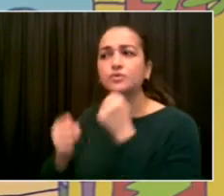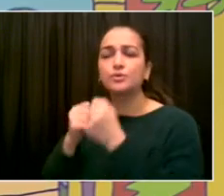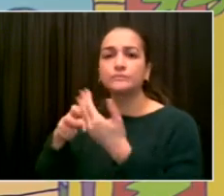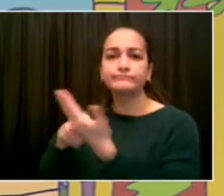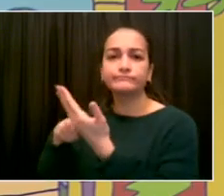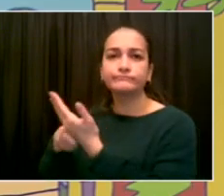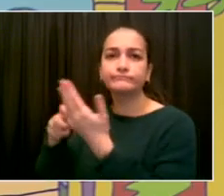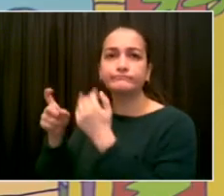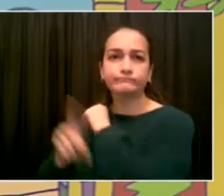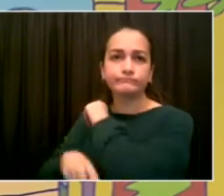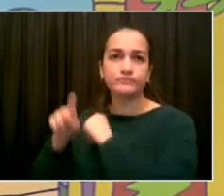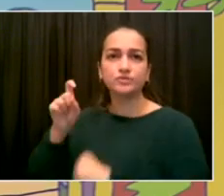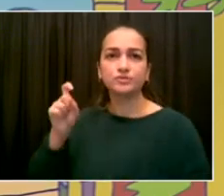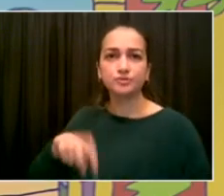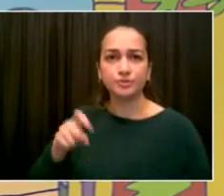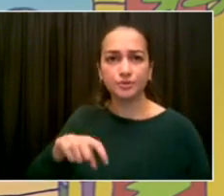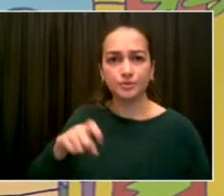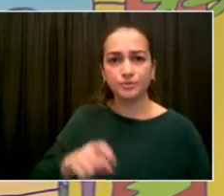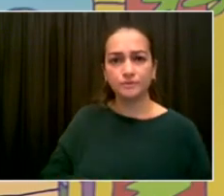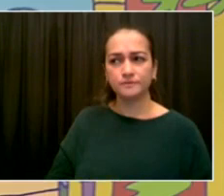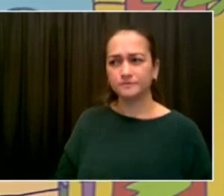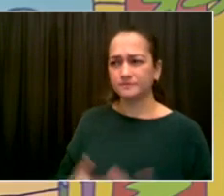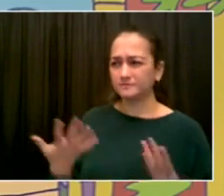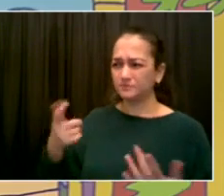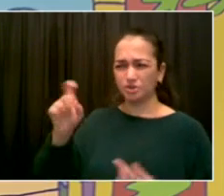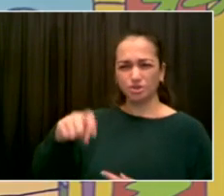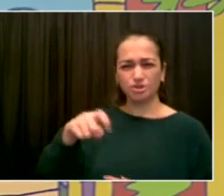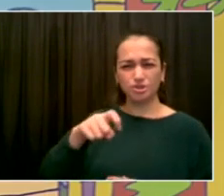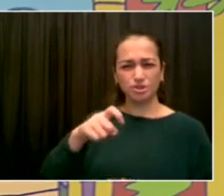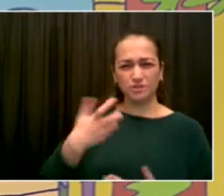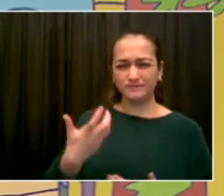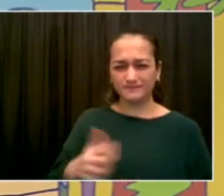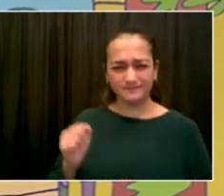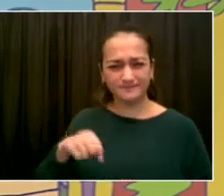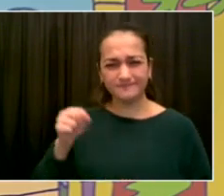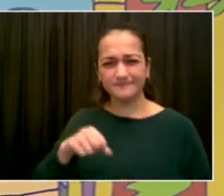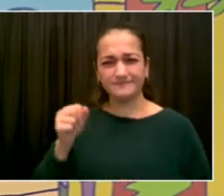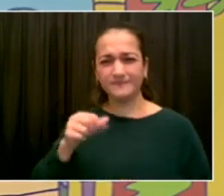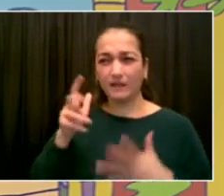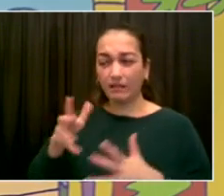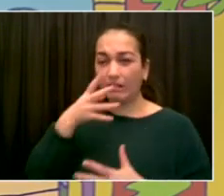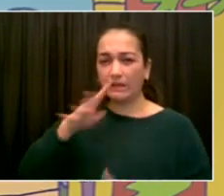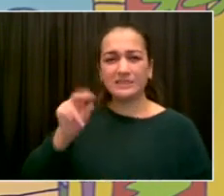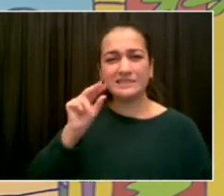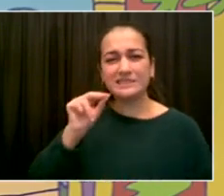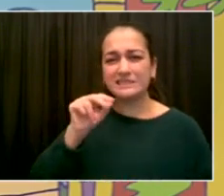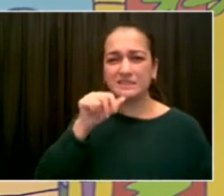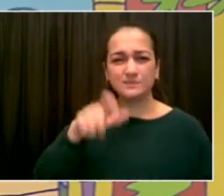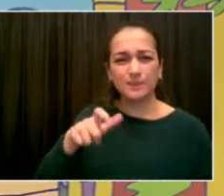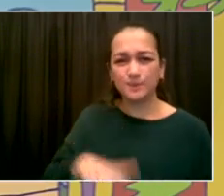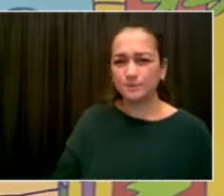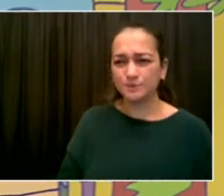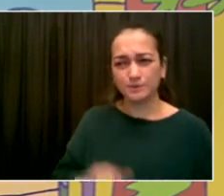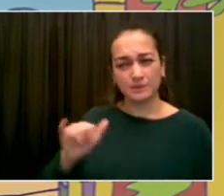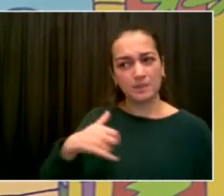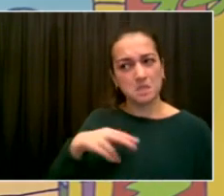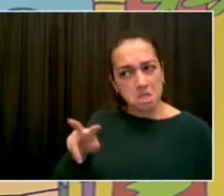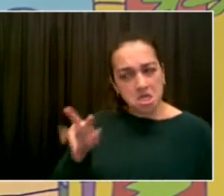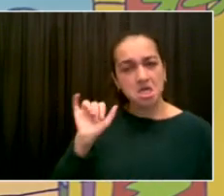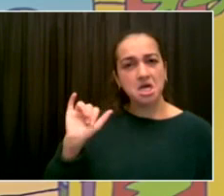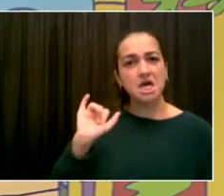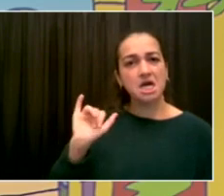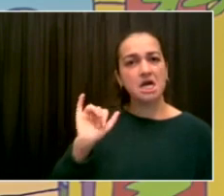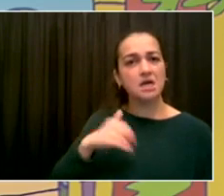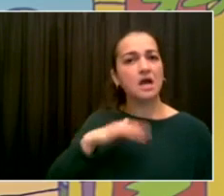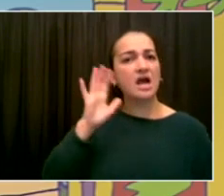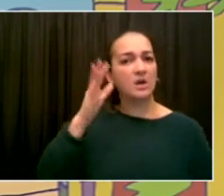details, I am concerned about this and will certainly be directing the NYPD to ensure that every one of these complaints is followed